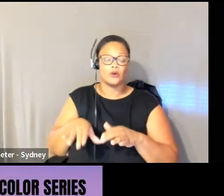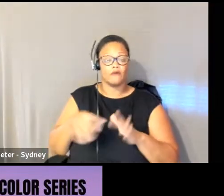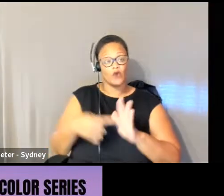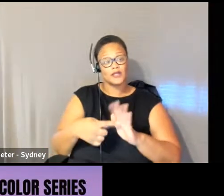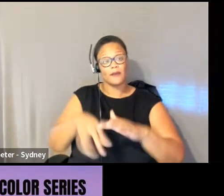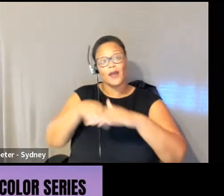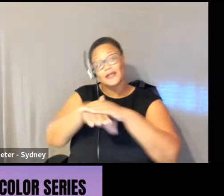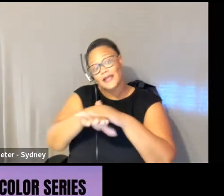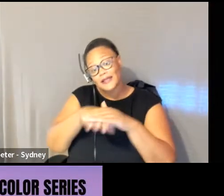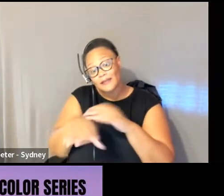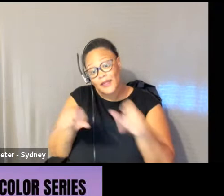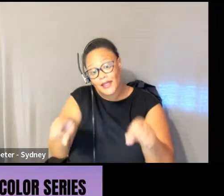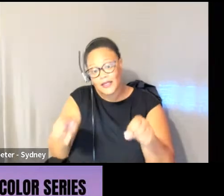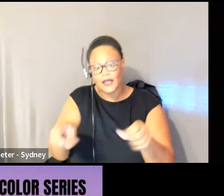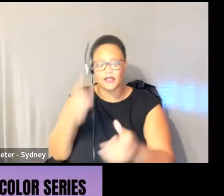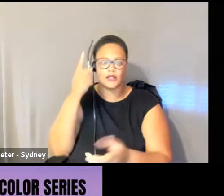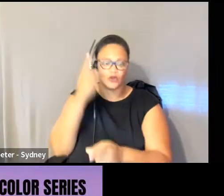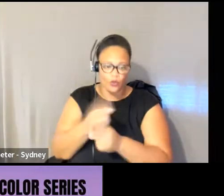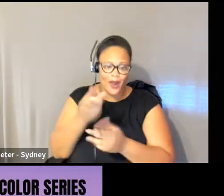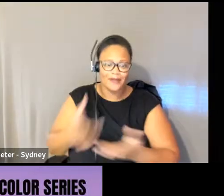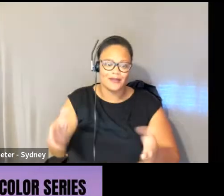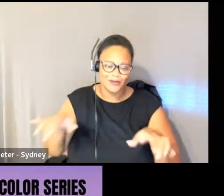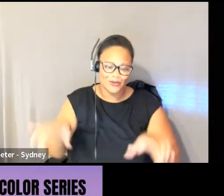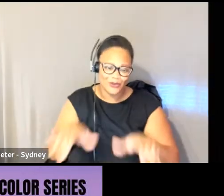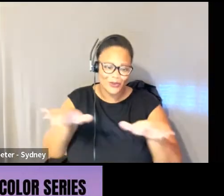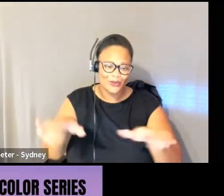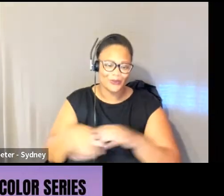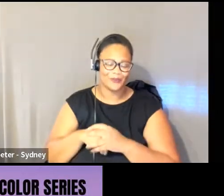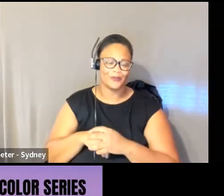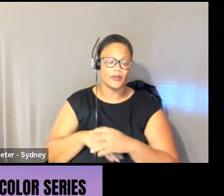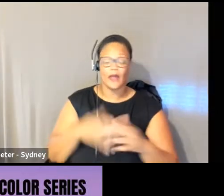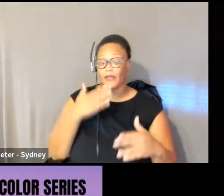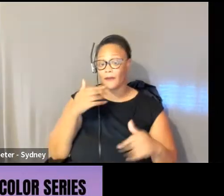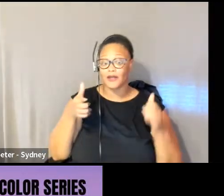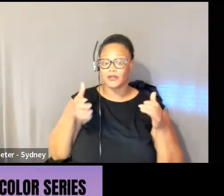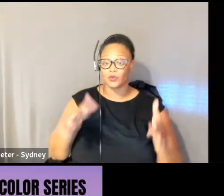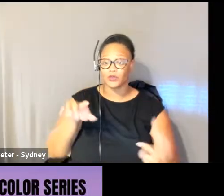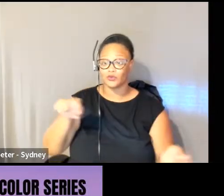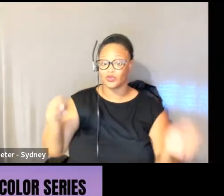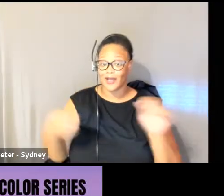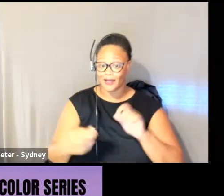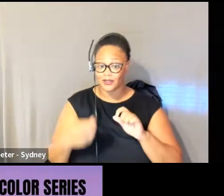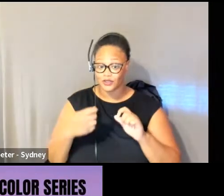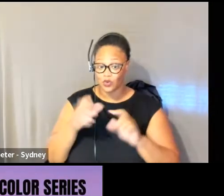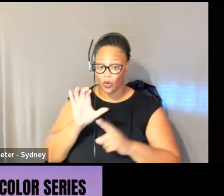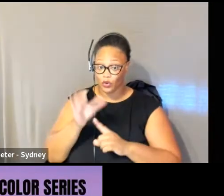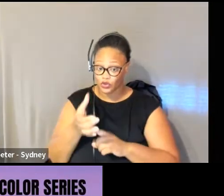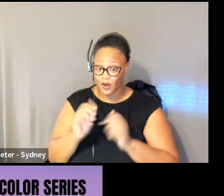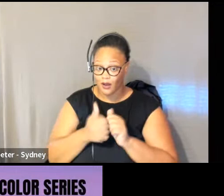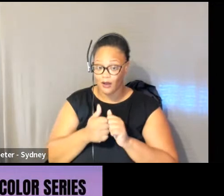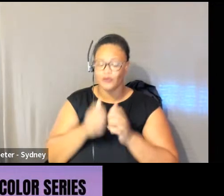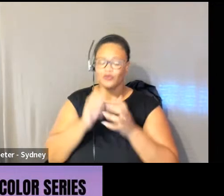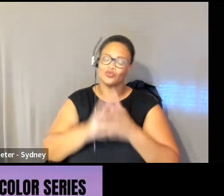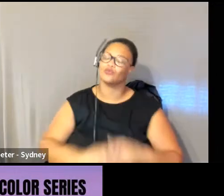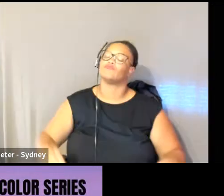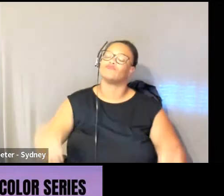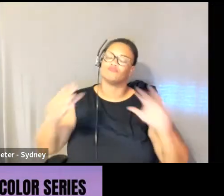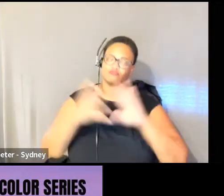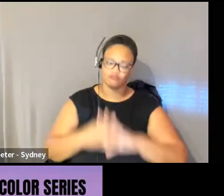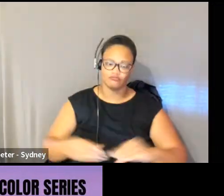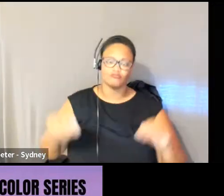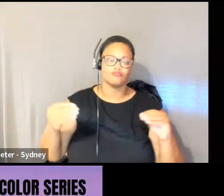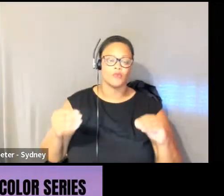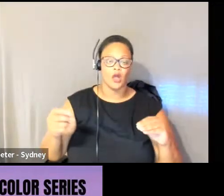do. And one of the best ways to change culture is storytelling. And I'm a big proponent of